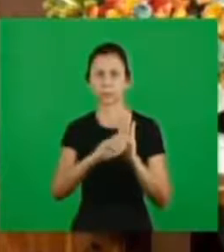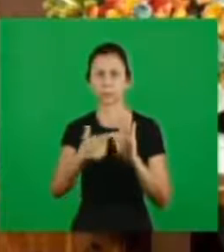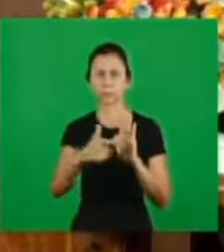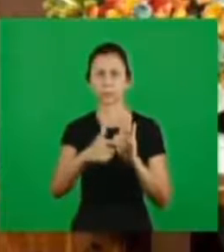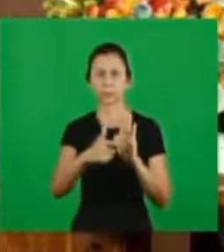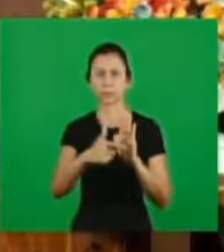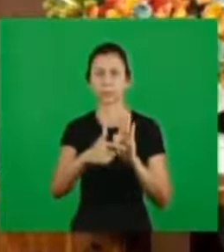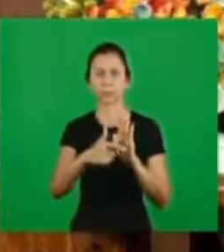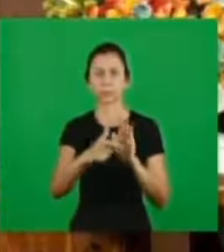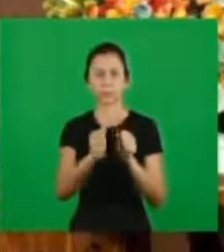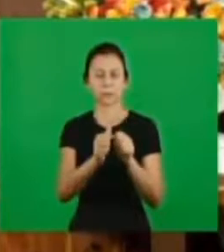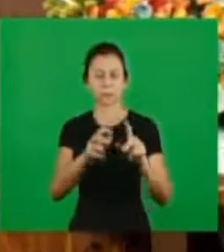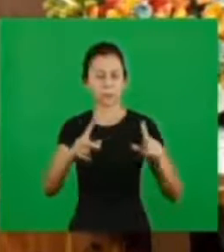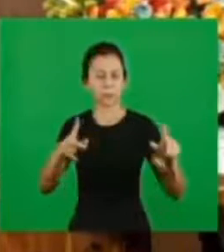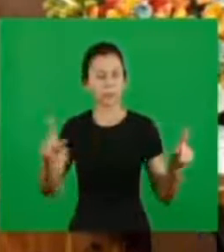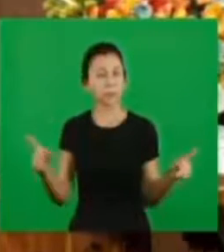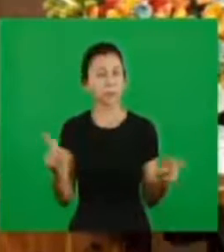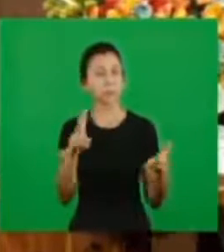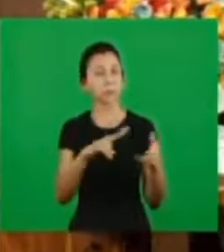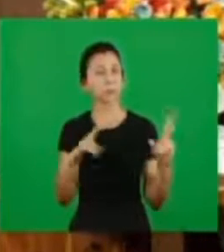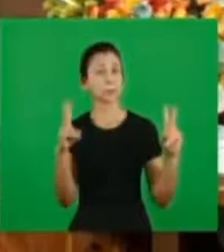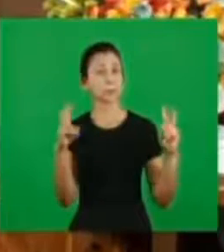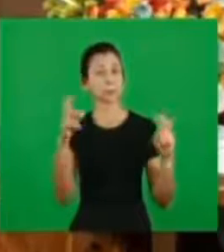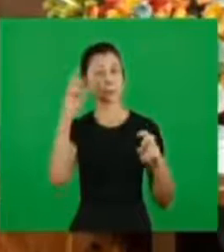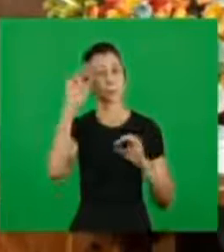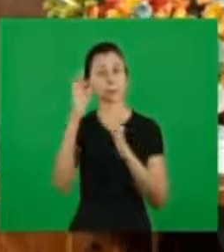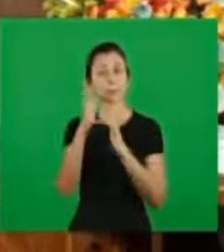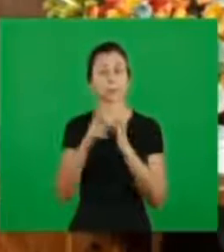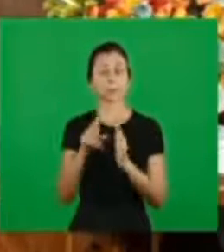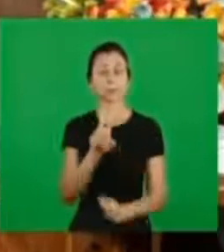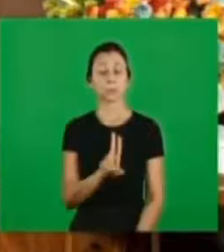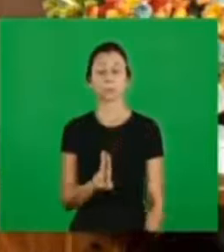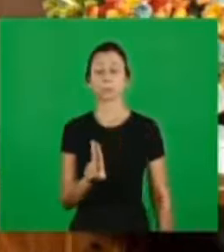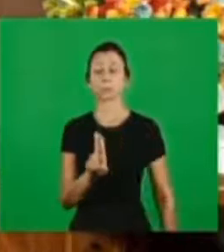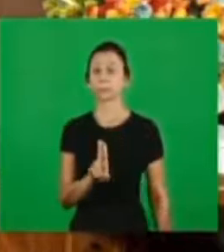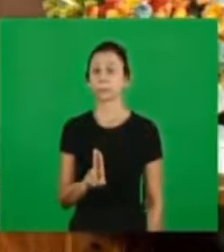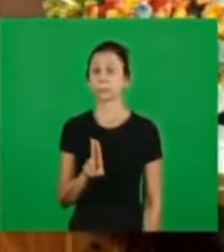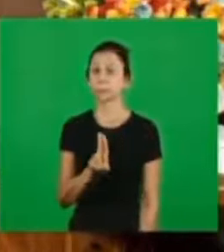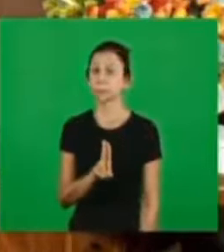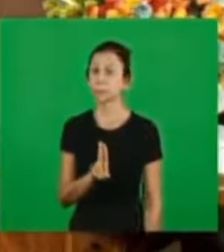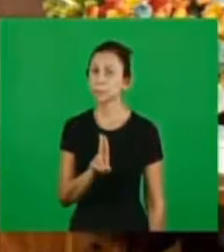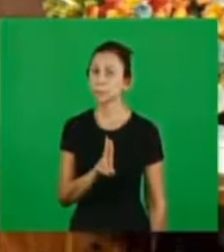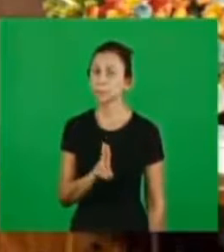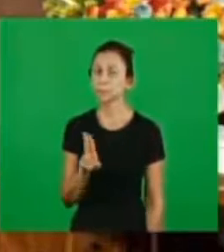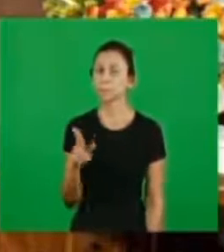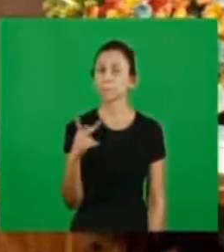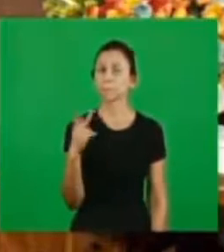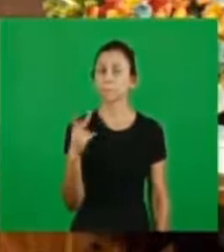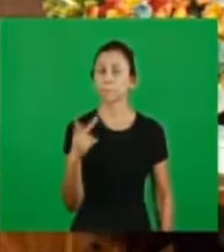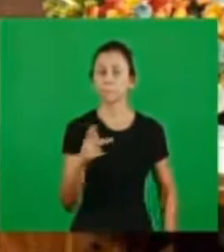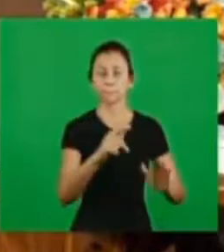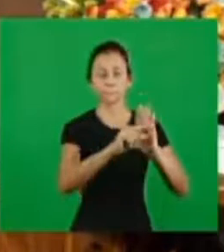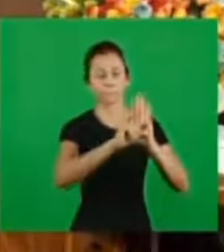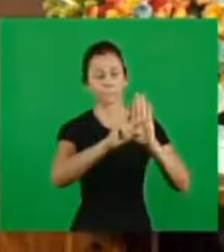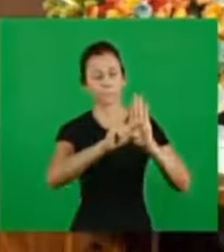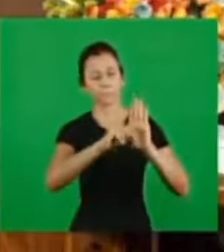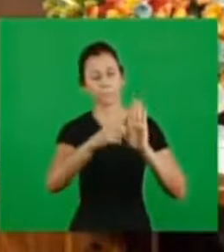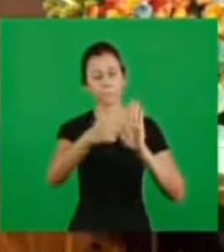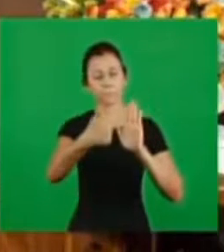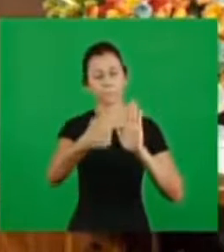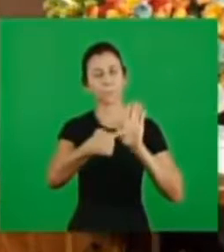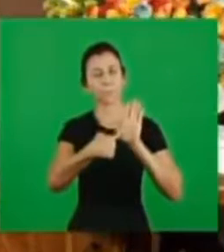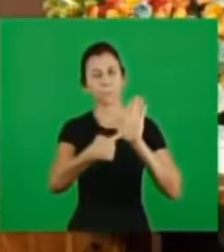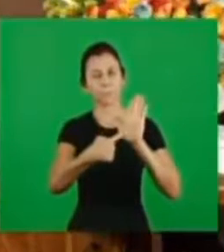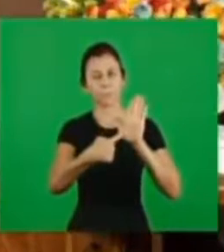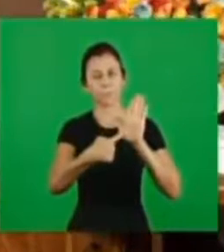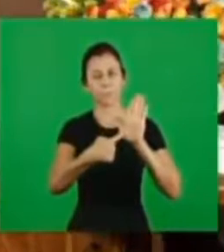to open the book of Revelation, chapter 2, and we're going to follow the expression of the Lord when he mentions verse